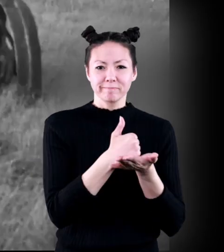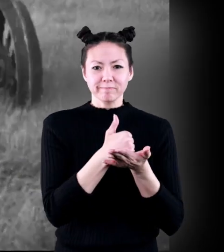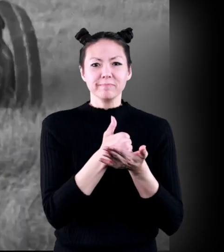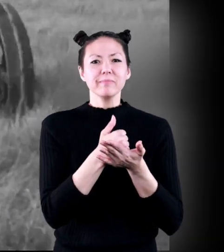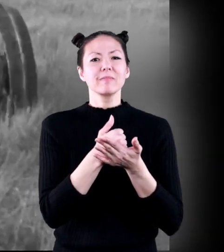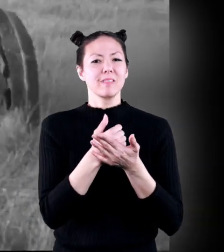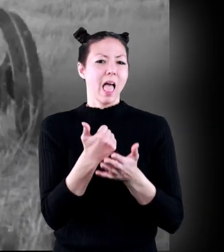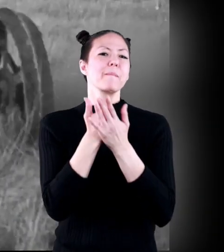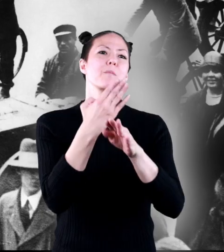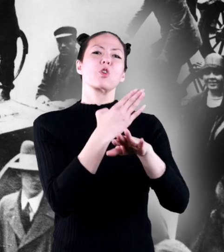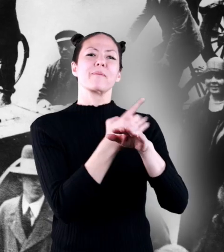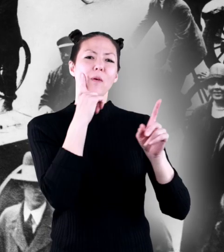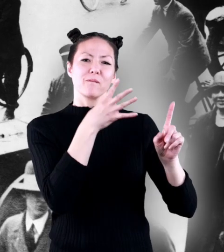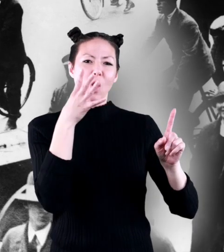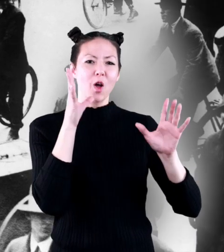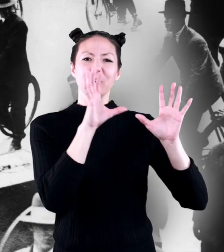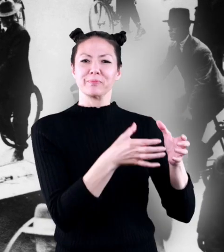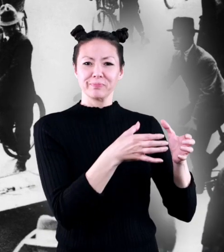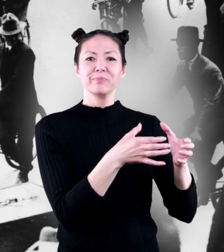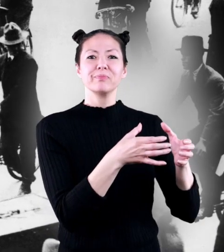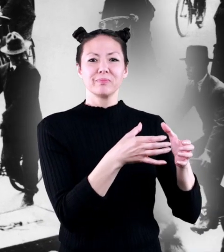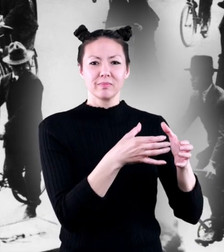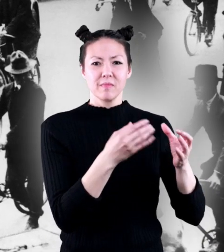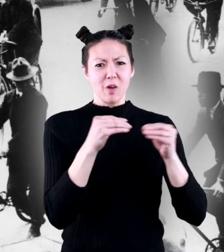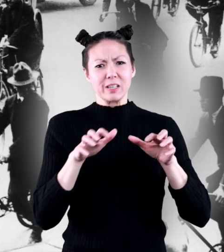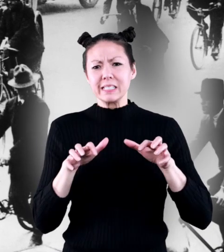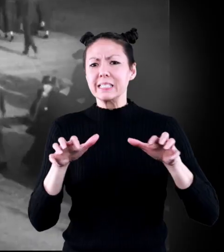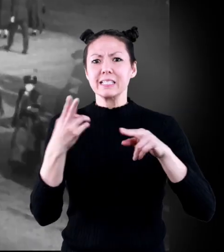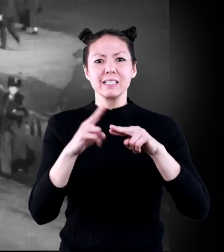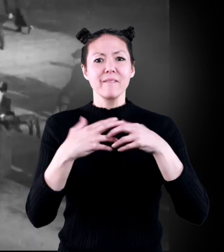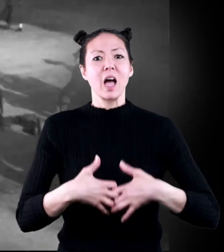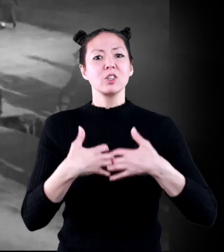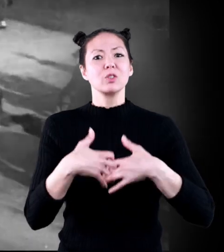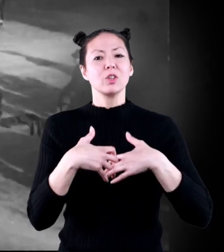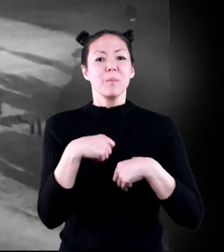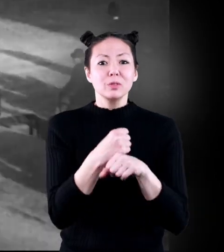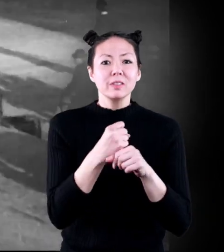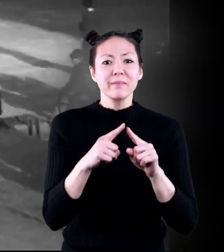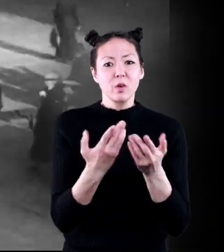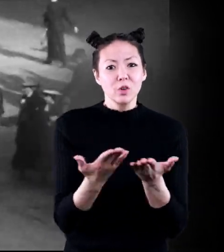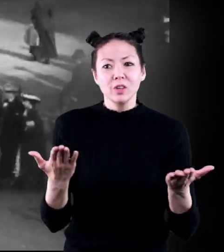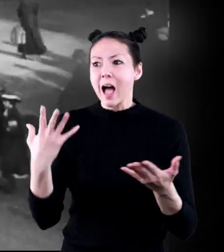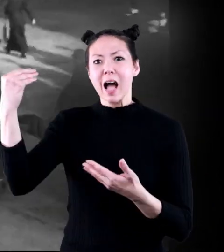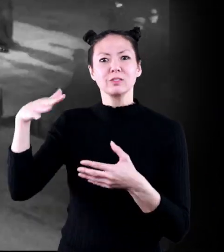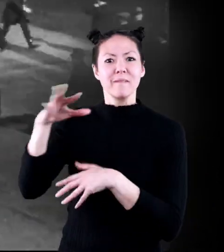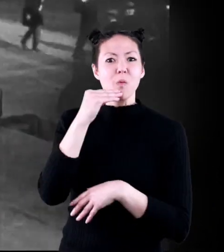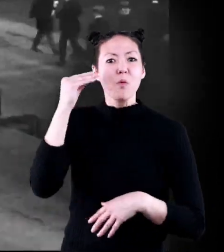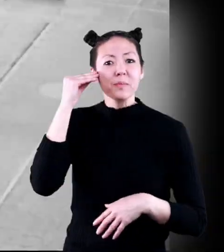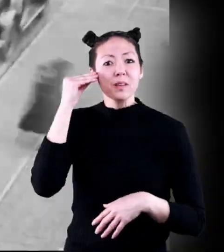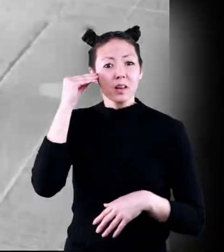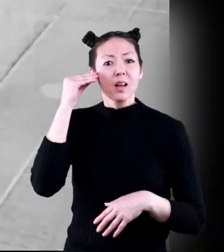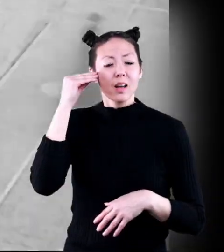improvements in farming, the increase in the number of factories, and the productions of goods outside the home, people began to move